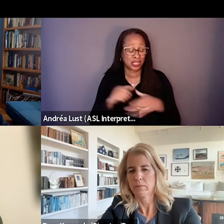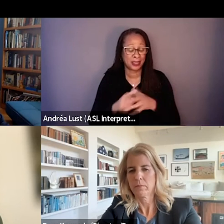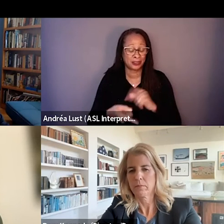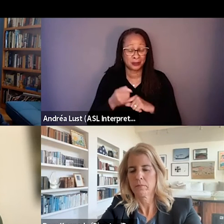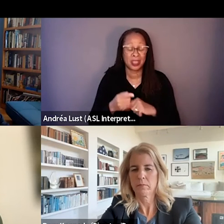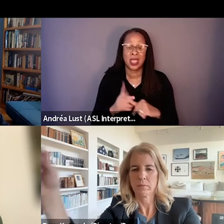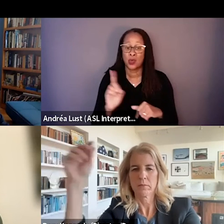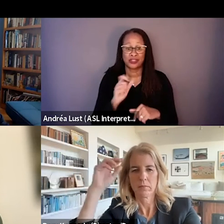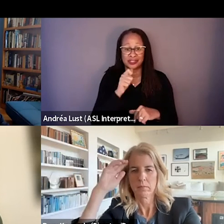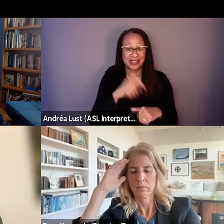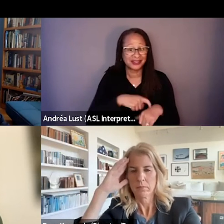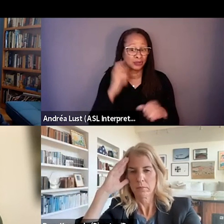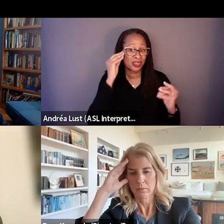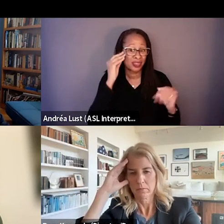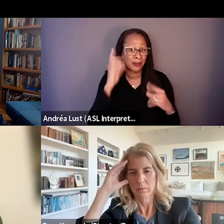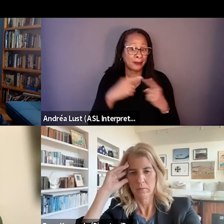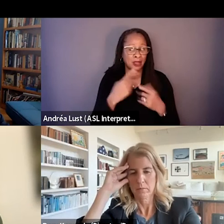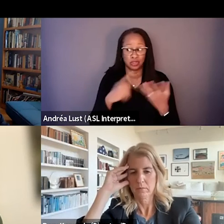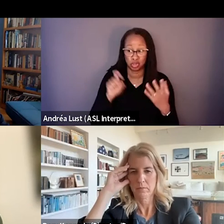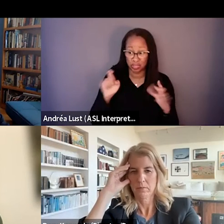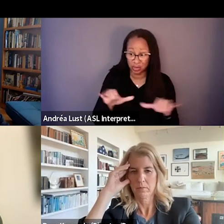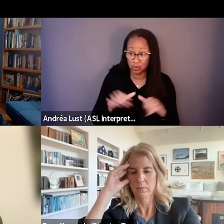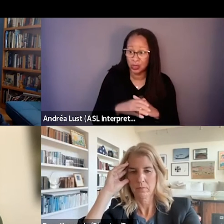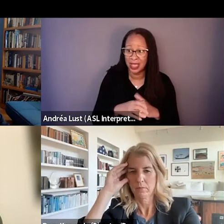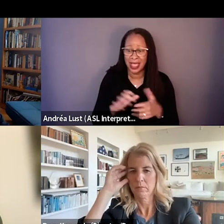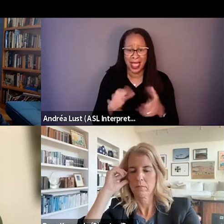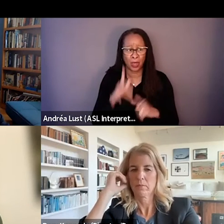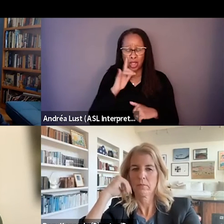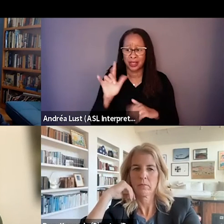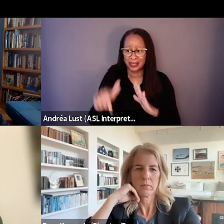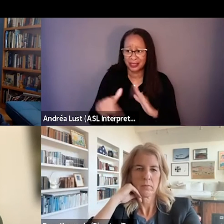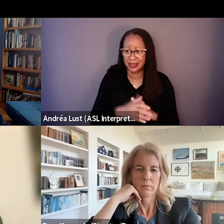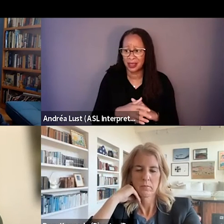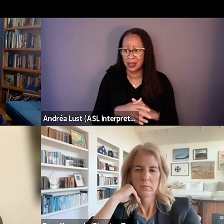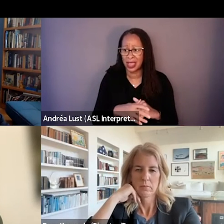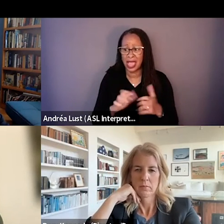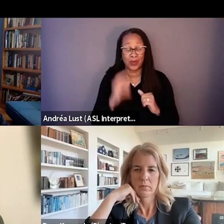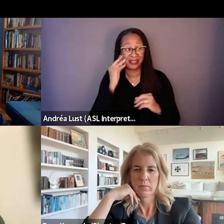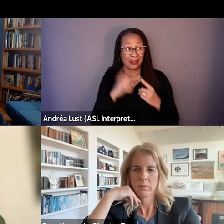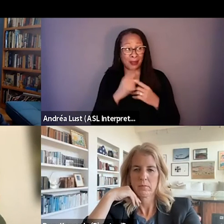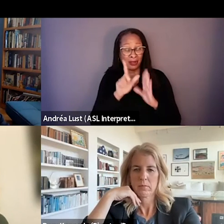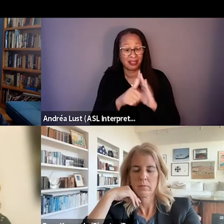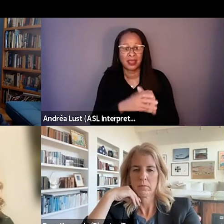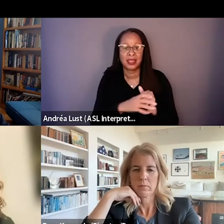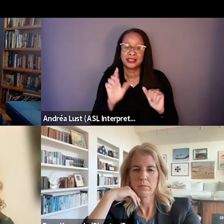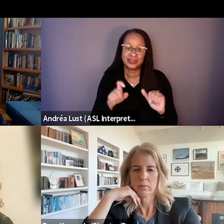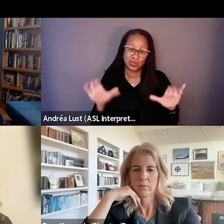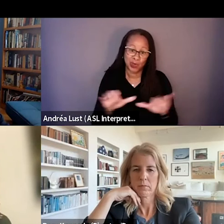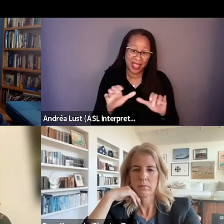there isn't time to think about what should I do or how will this look or what will I think about this. You just have to